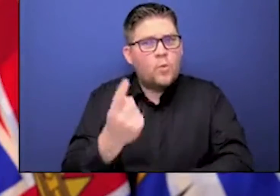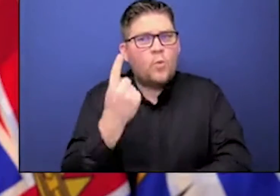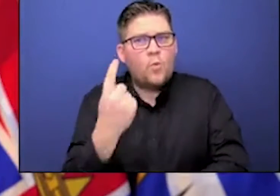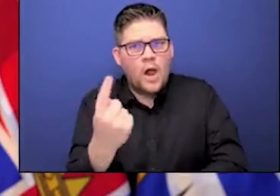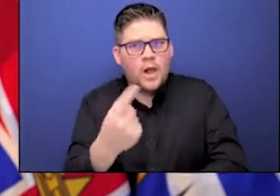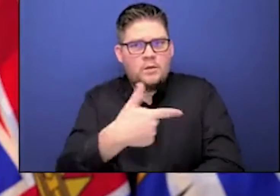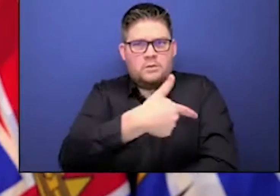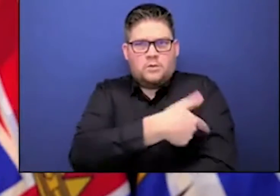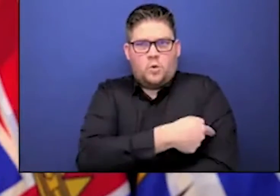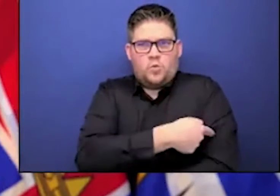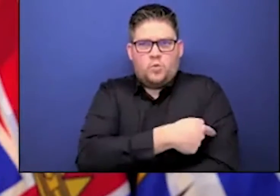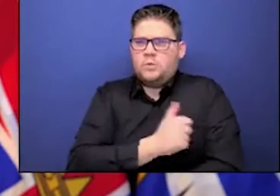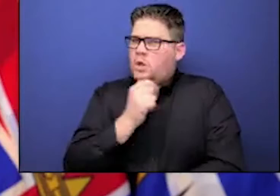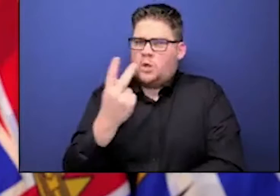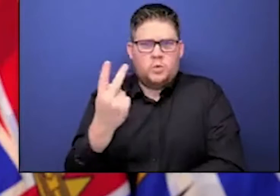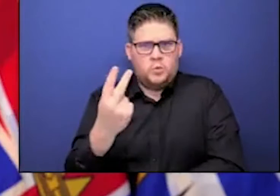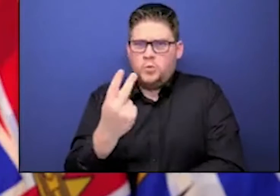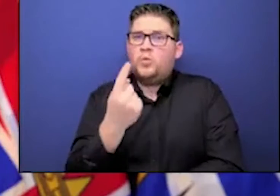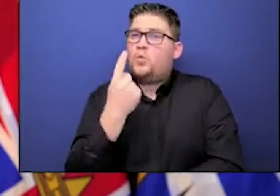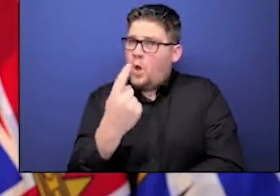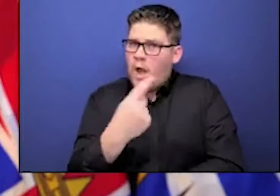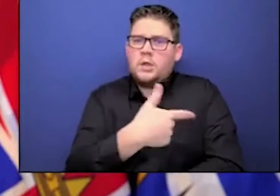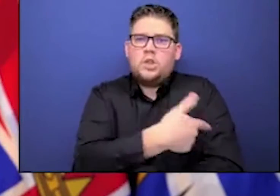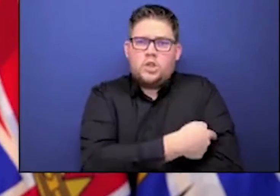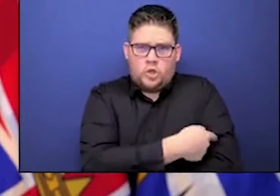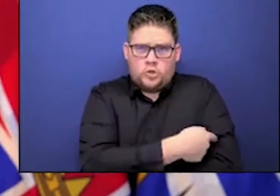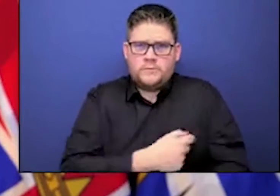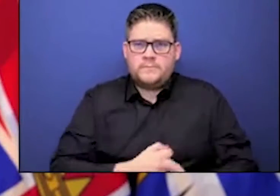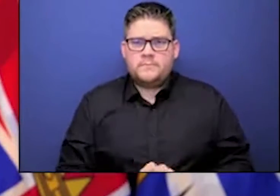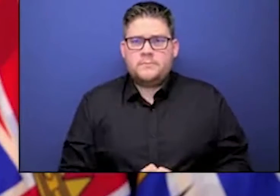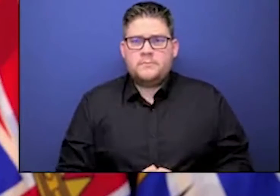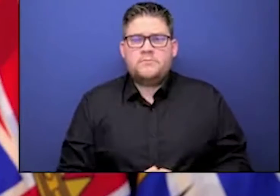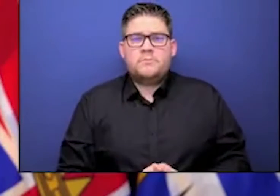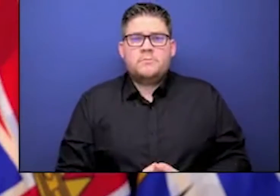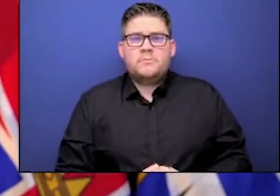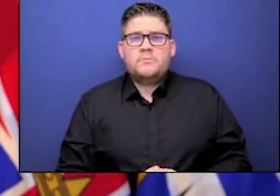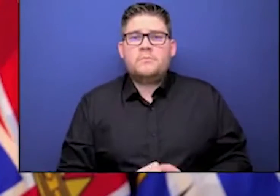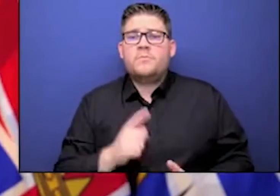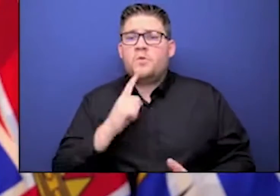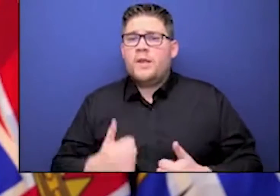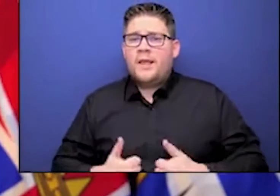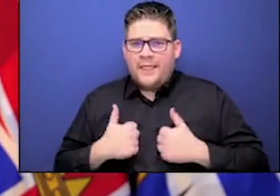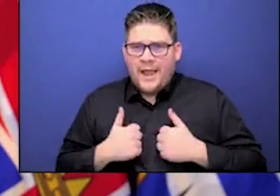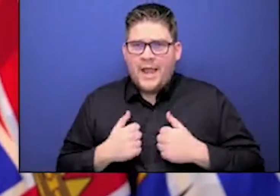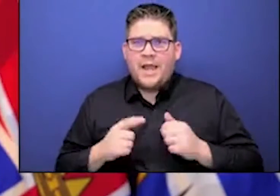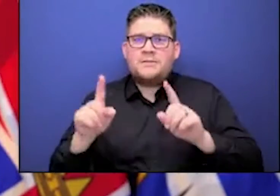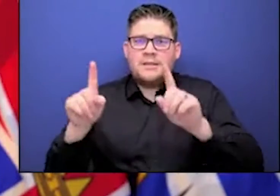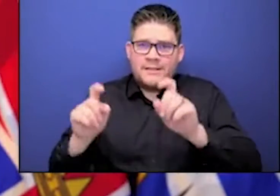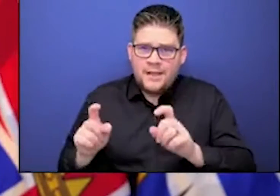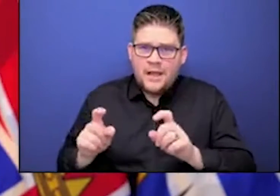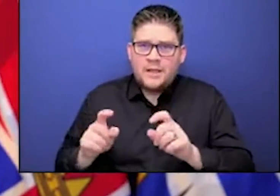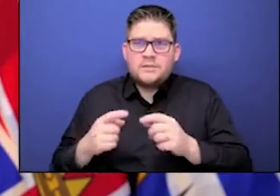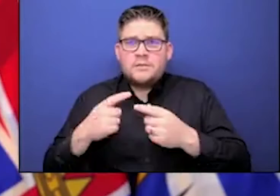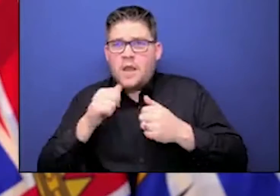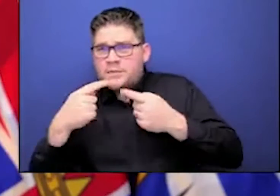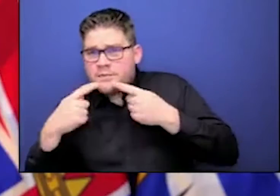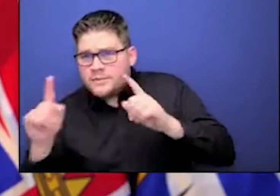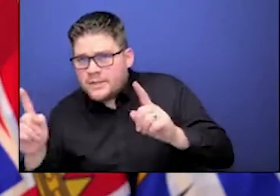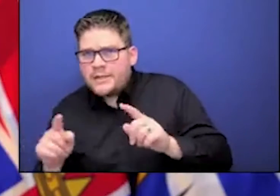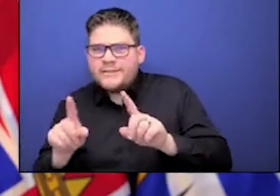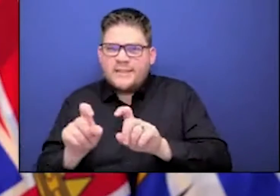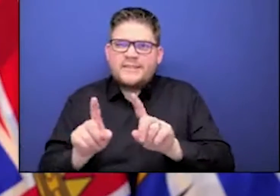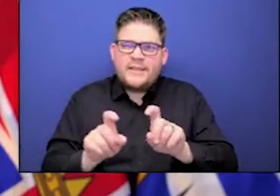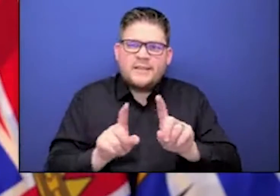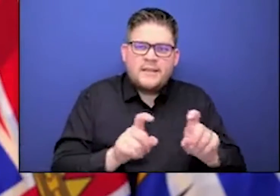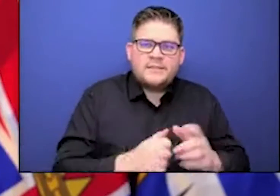the efficacy, so that's in the trials we call it efficacy, in real life we call it effectiveness, but in the clinical trial of